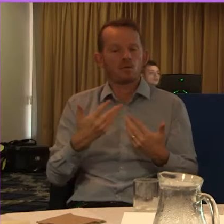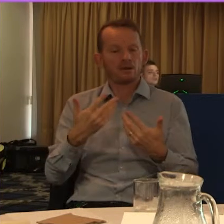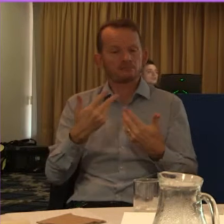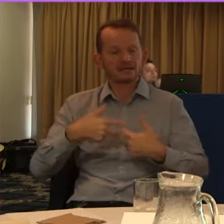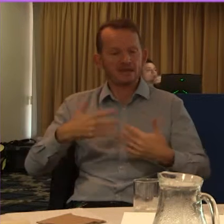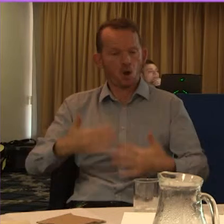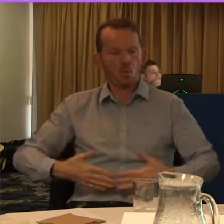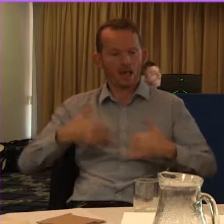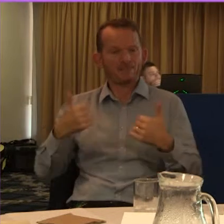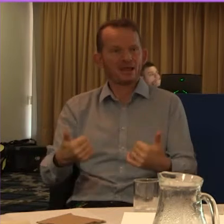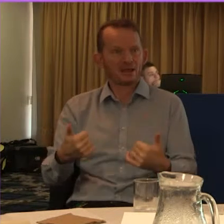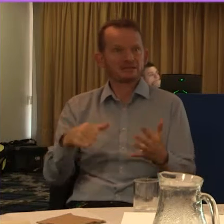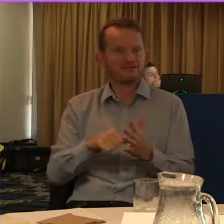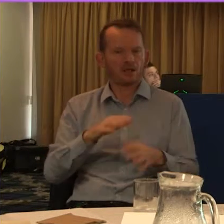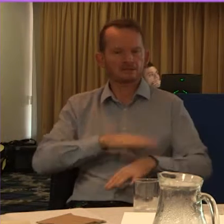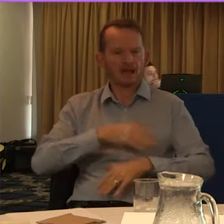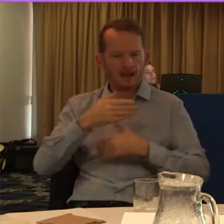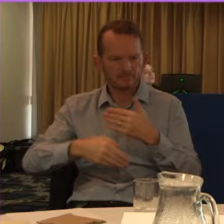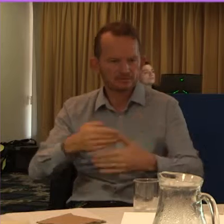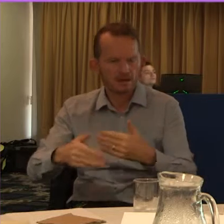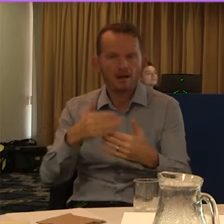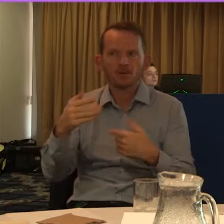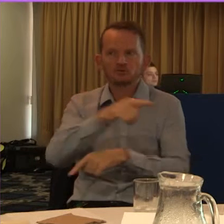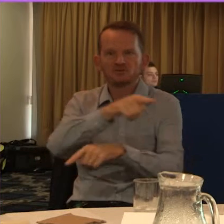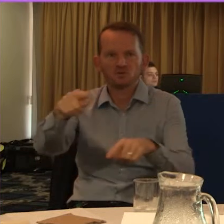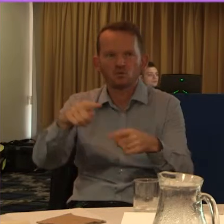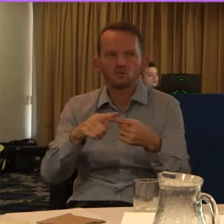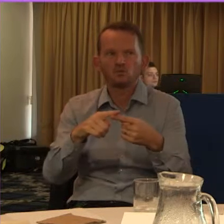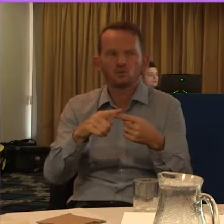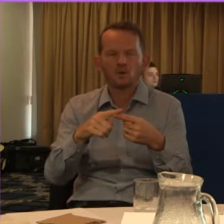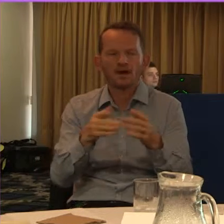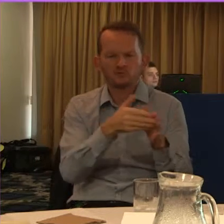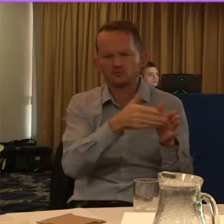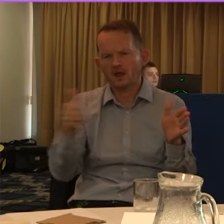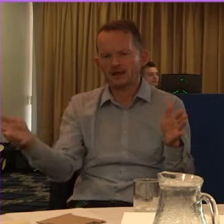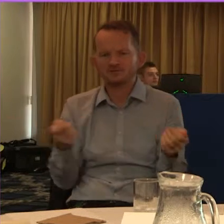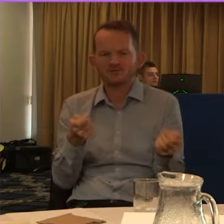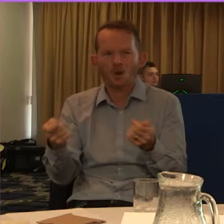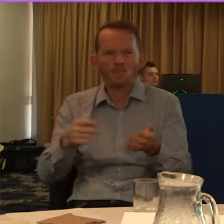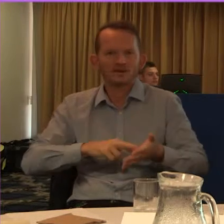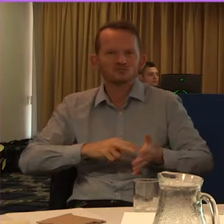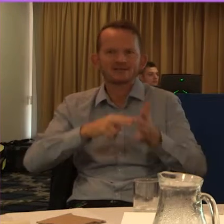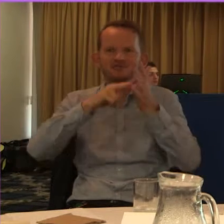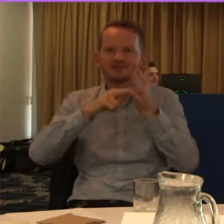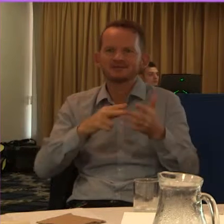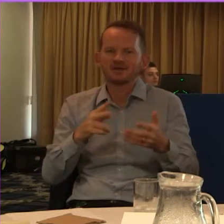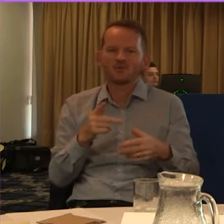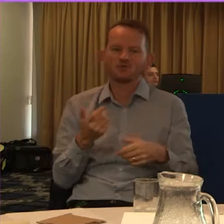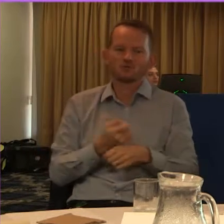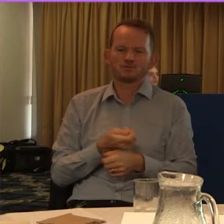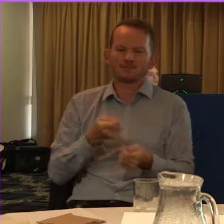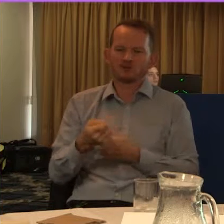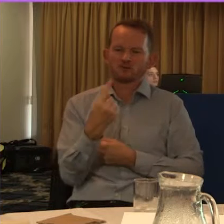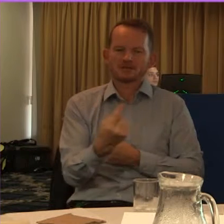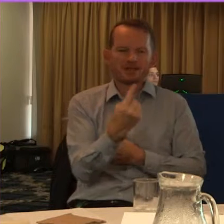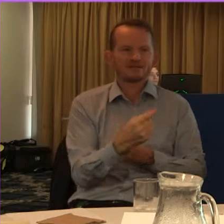own well-being in these difficult times. Most of you, excuse me, will have a range of coping strategies and what you do